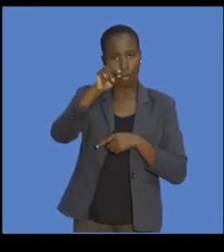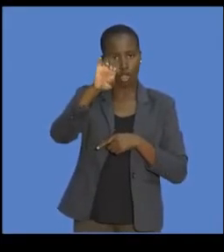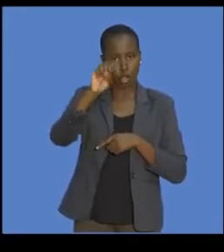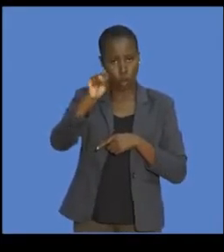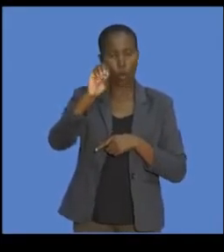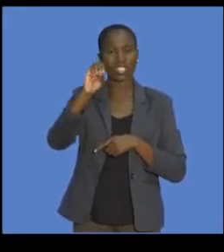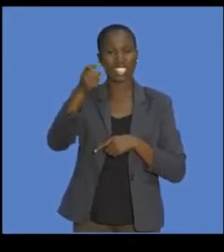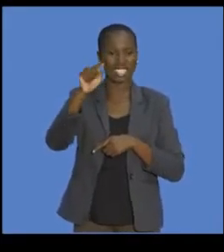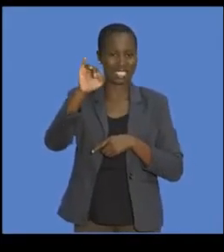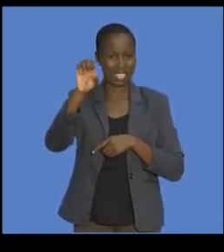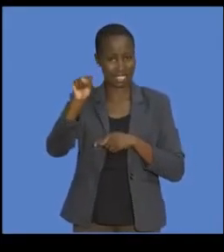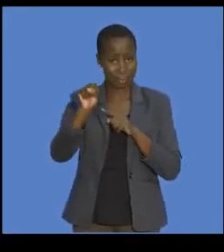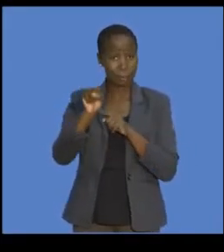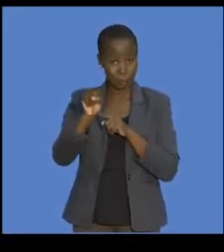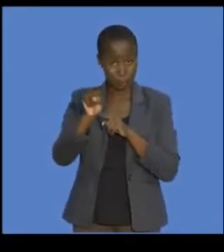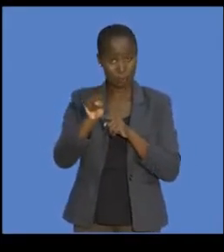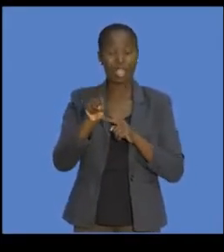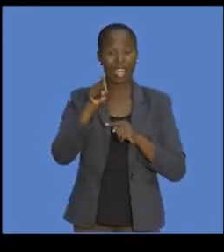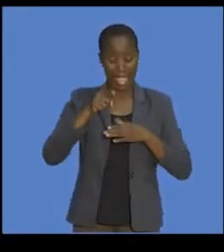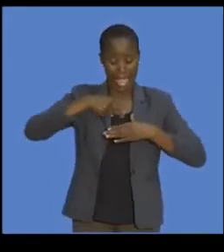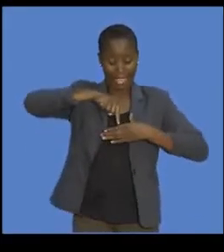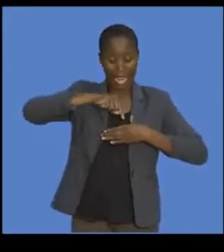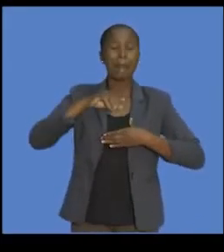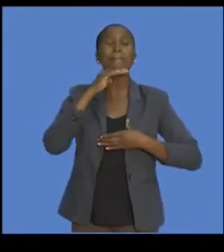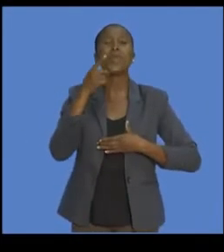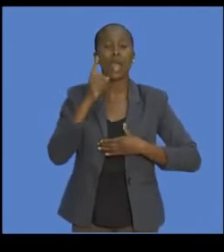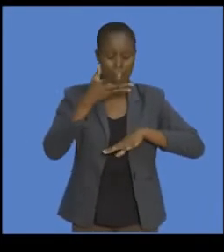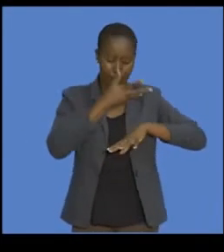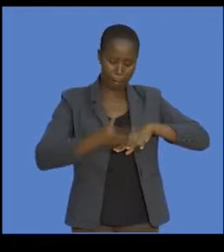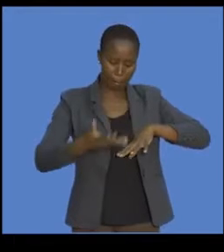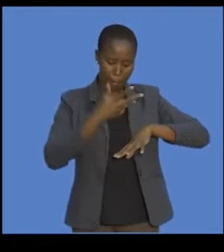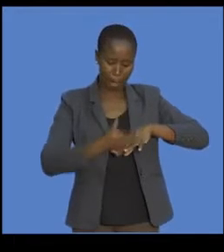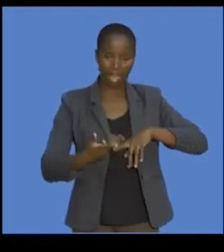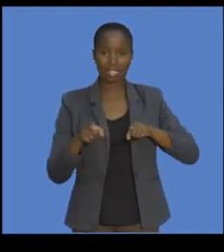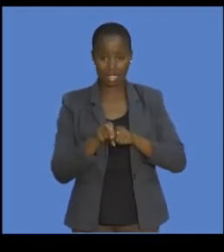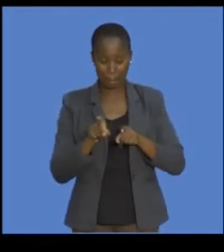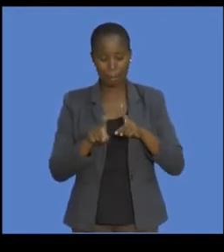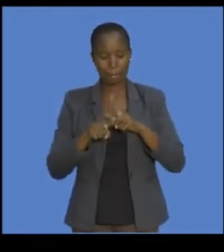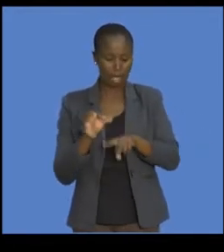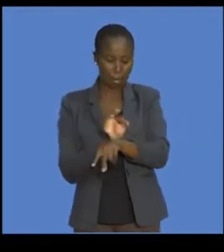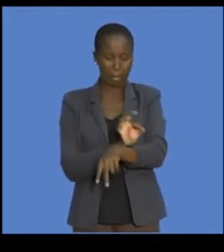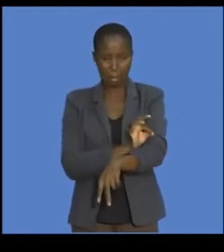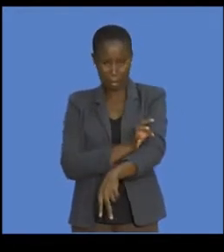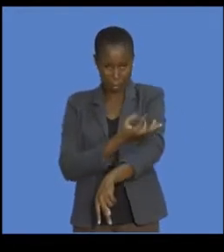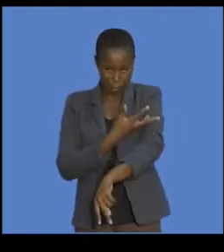the internal environment refers to the blood and the tissue fluid that surrounds the cells of the body.